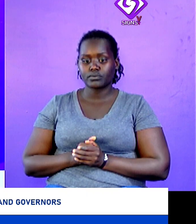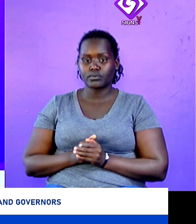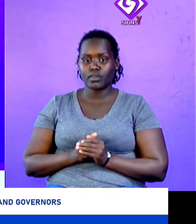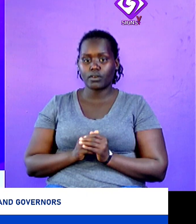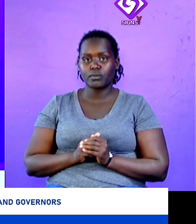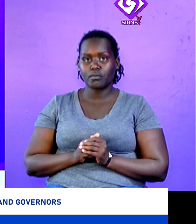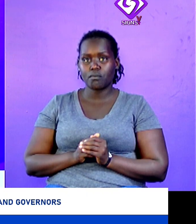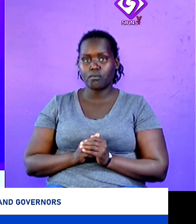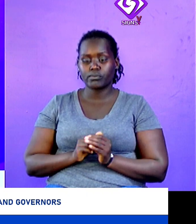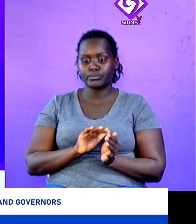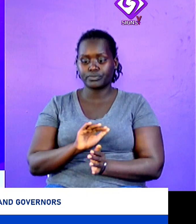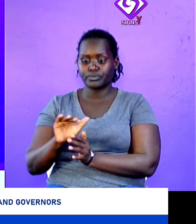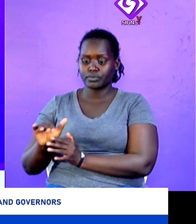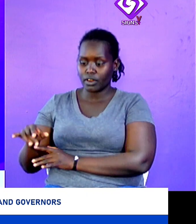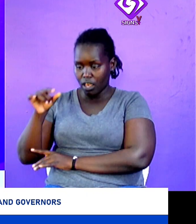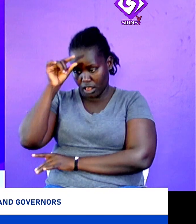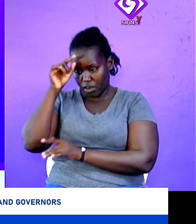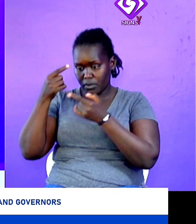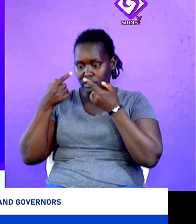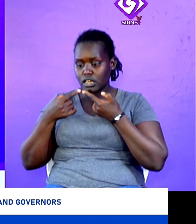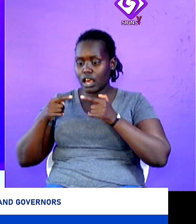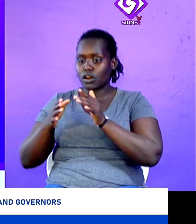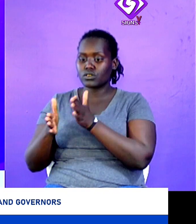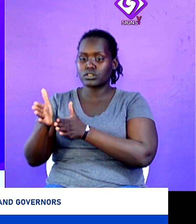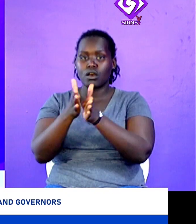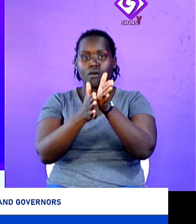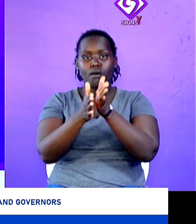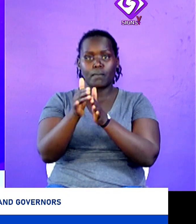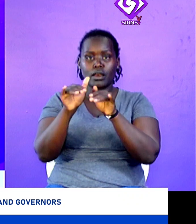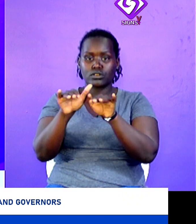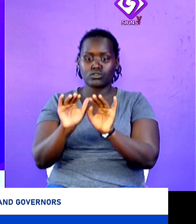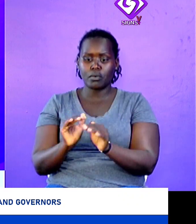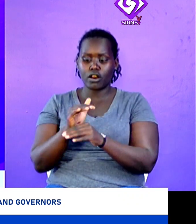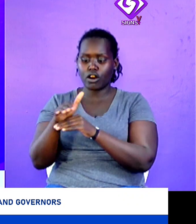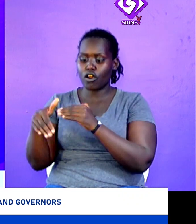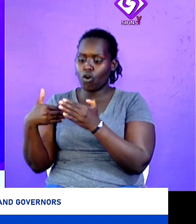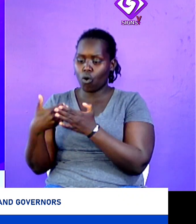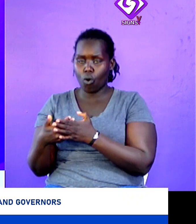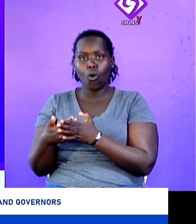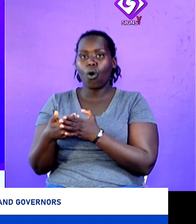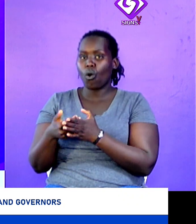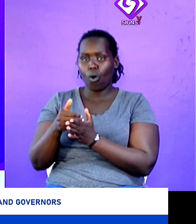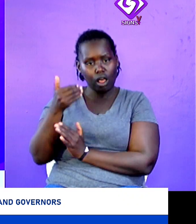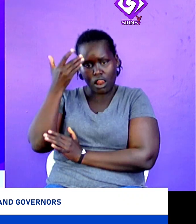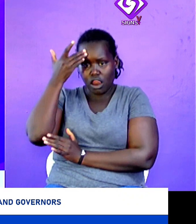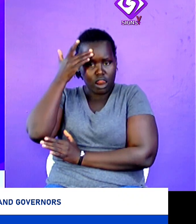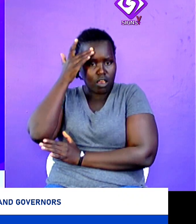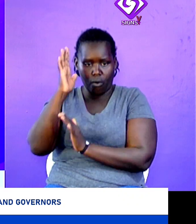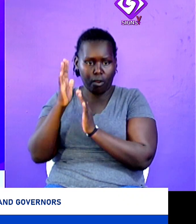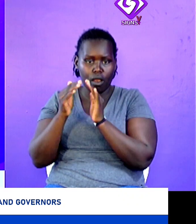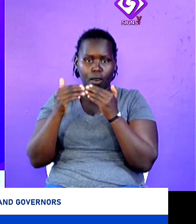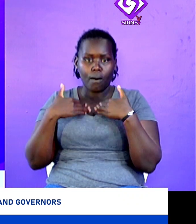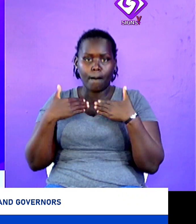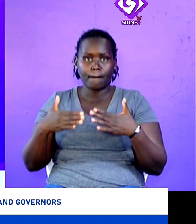Moving on, the government announced plans to bury all unidentified bodies exhumed